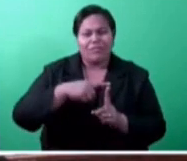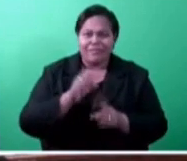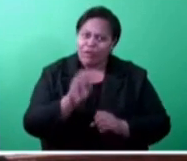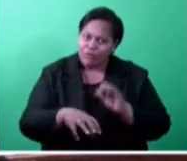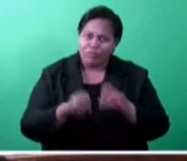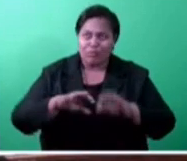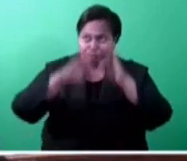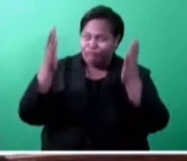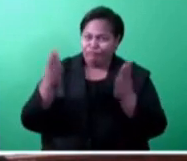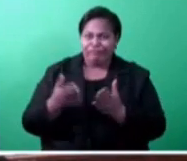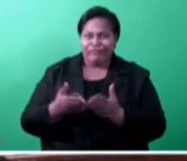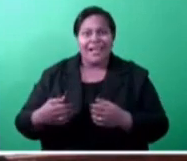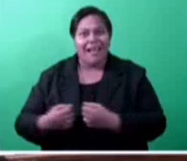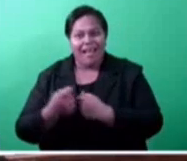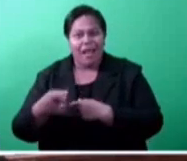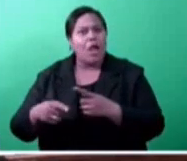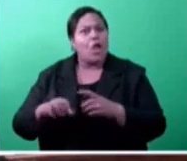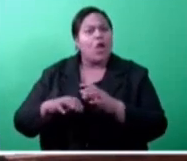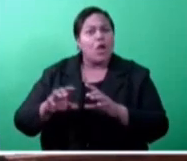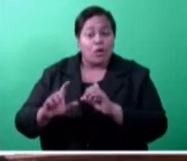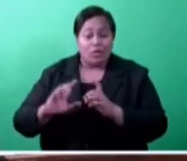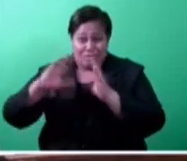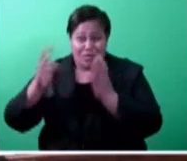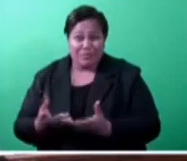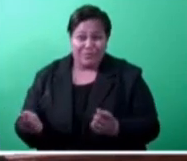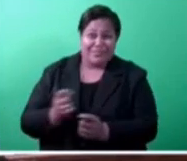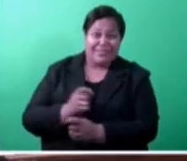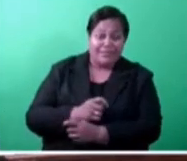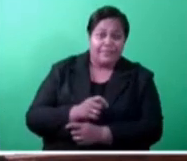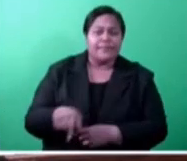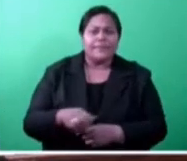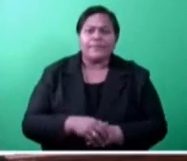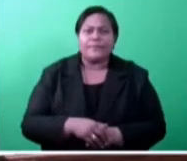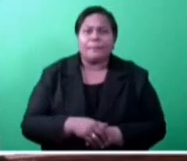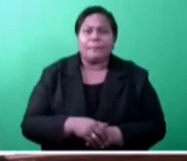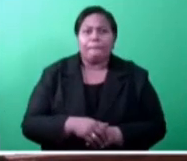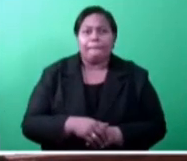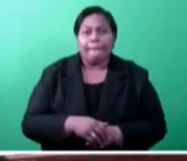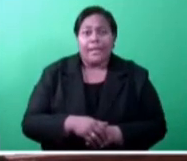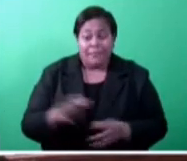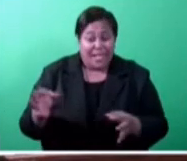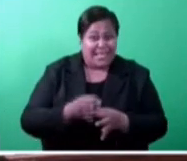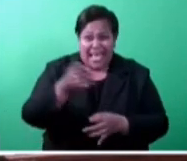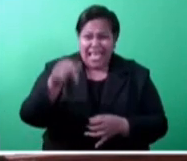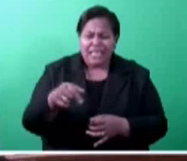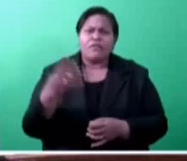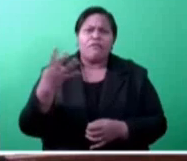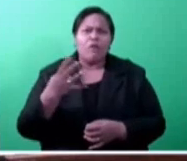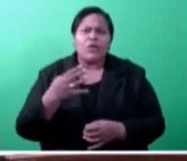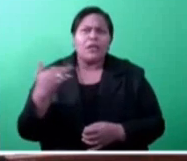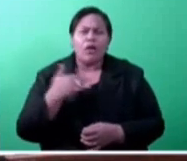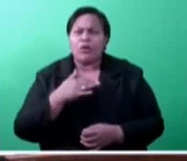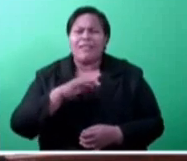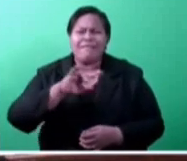change. As a greenhouse gas, hydrofluorocarbon is 14,800 times more